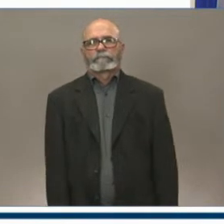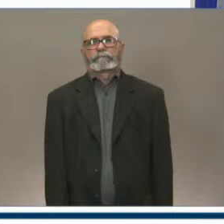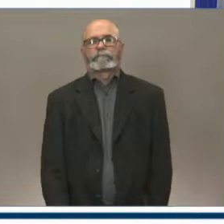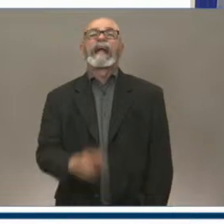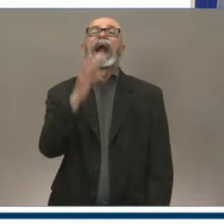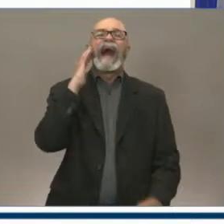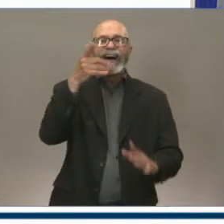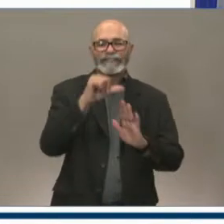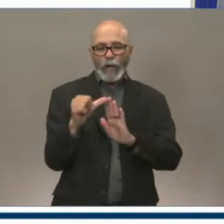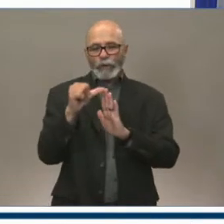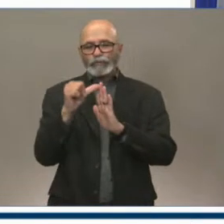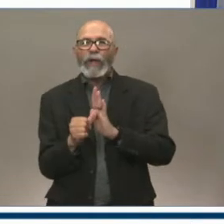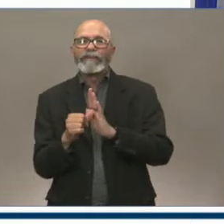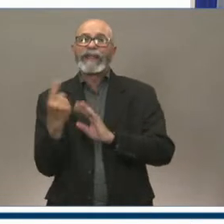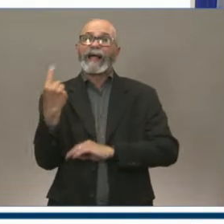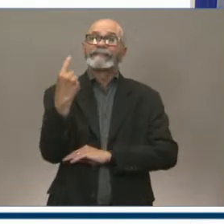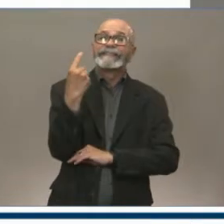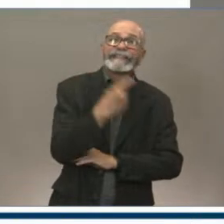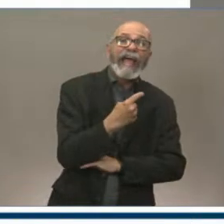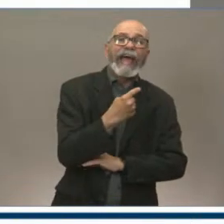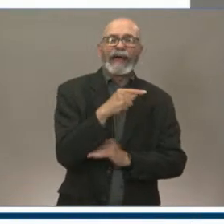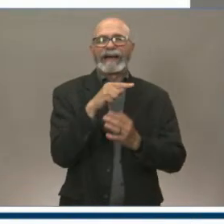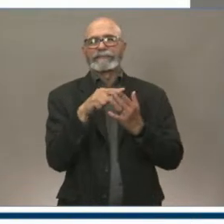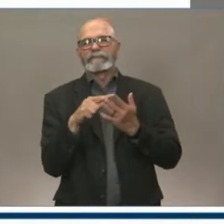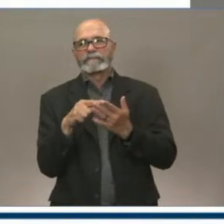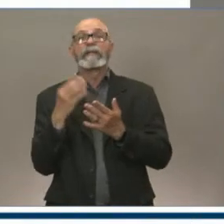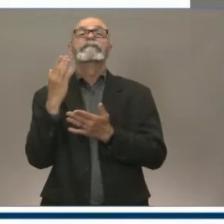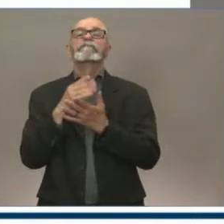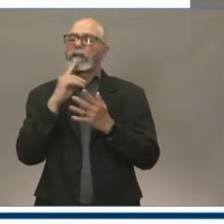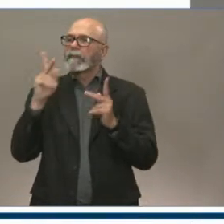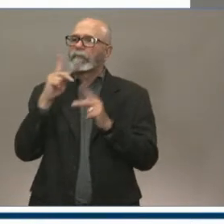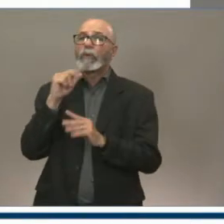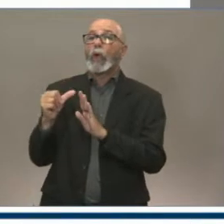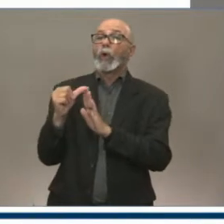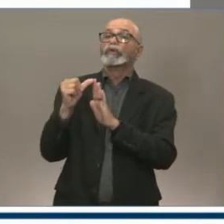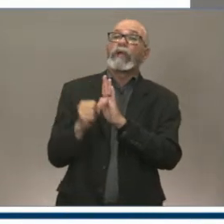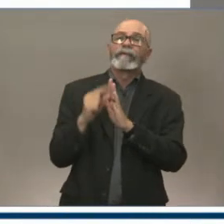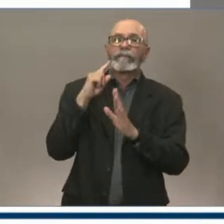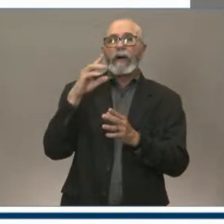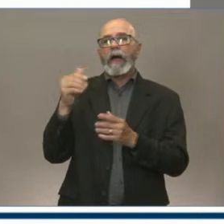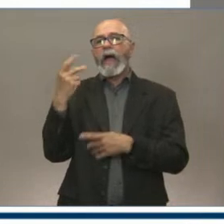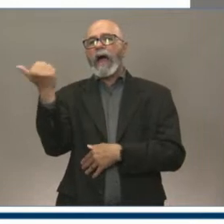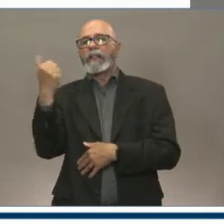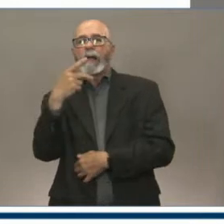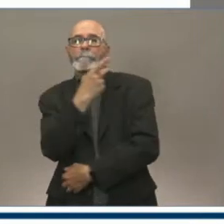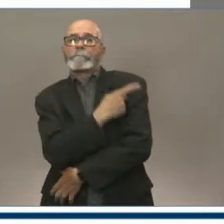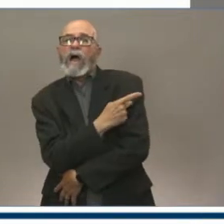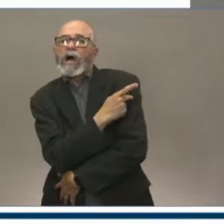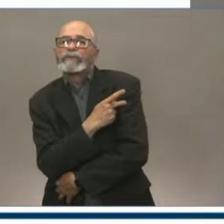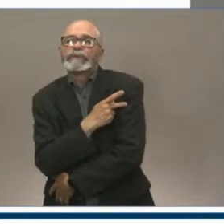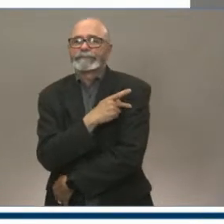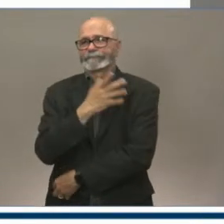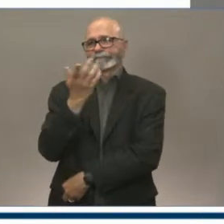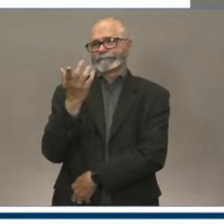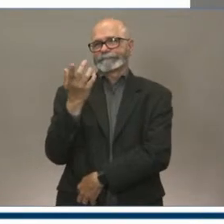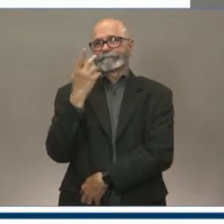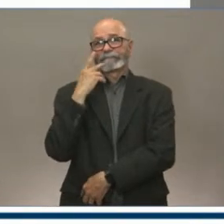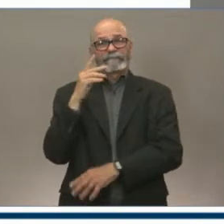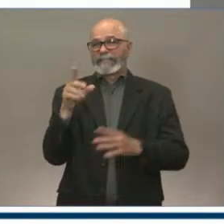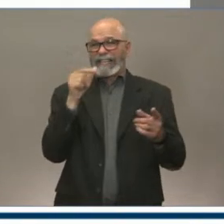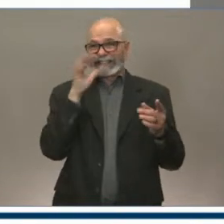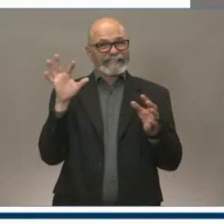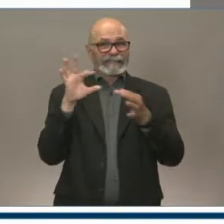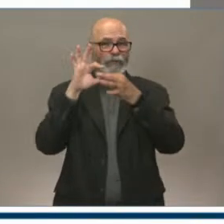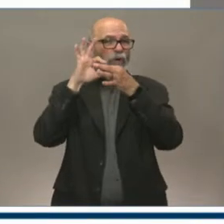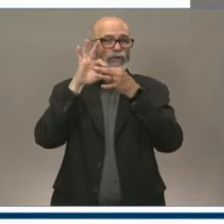Well, I said there's elective surgeries, outpatient clinics, slowing down work in other non-COVID related